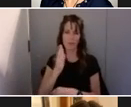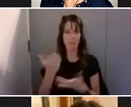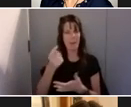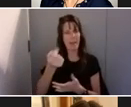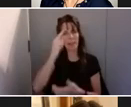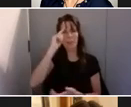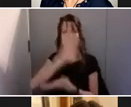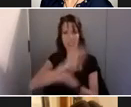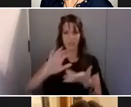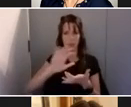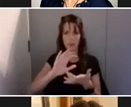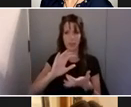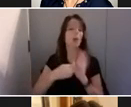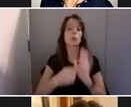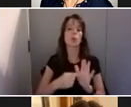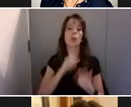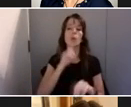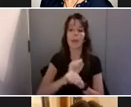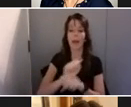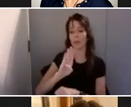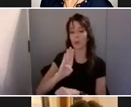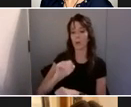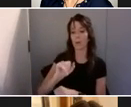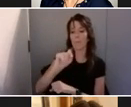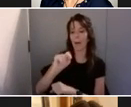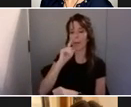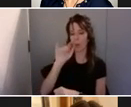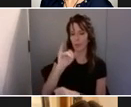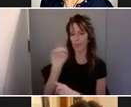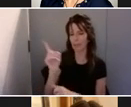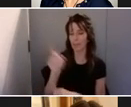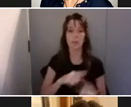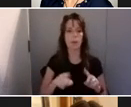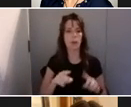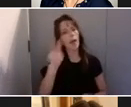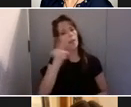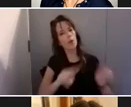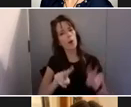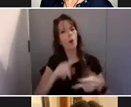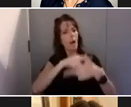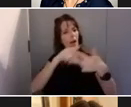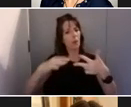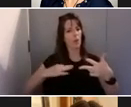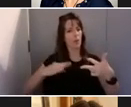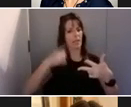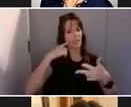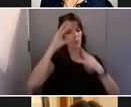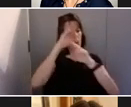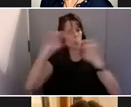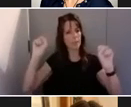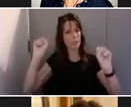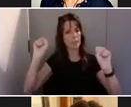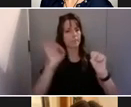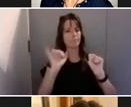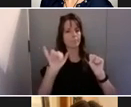show you what an actual ballot looks like in just a minute. I look through here and I say, okay, I see 3 candidates here for president.